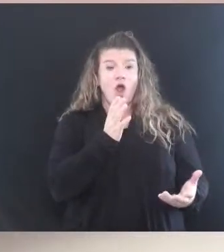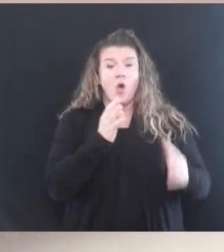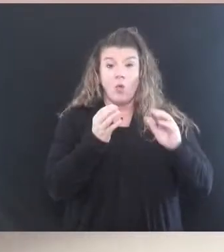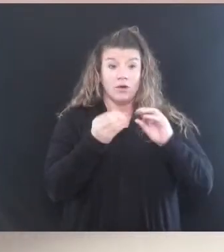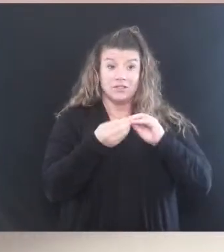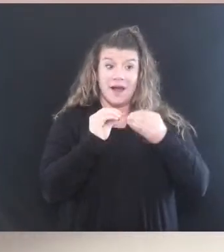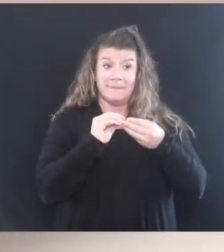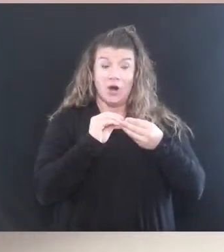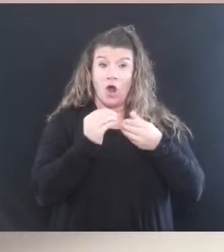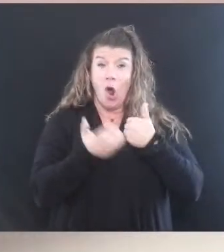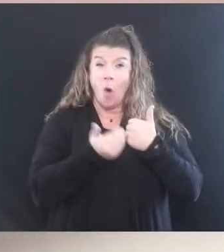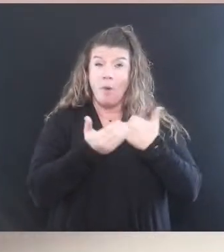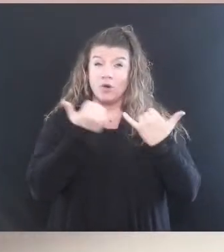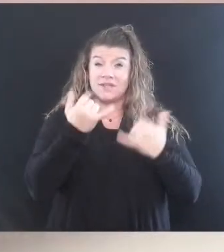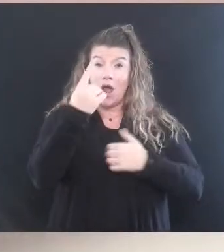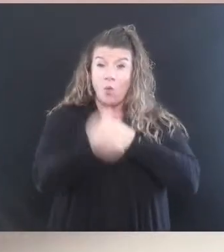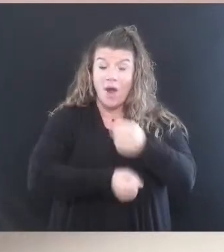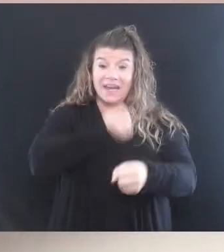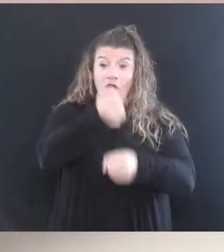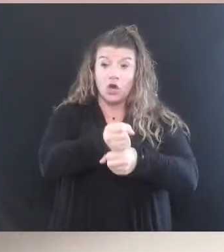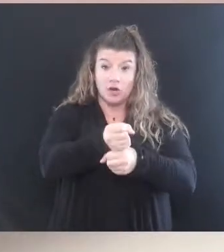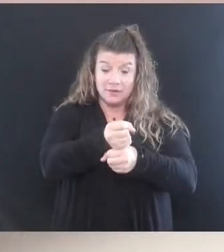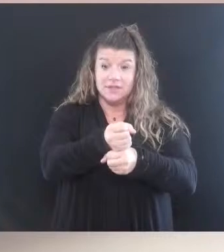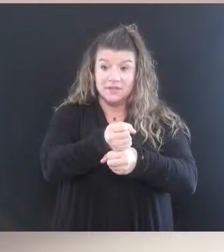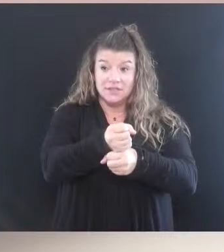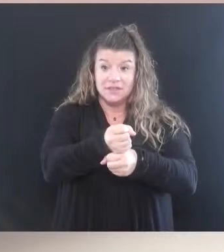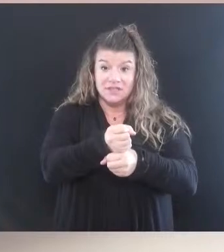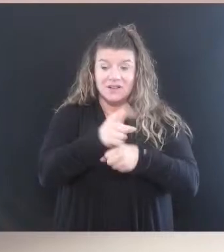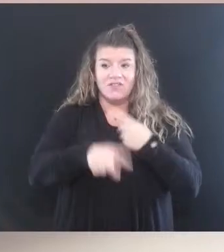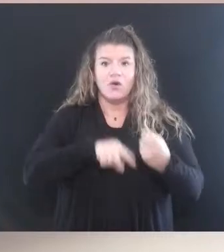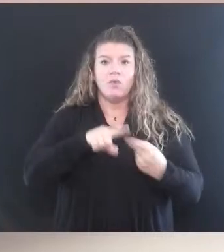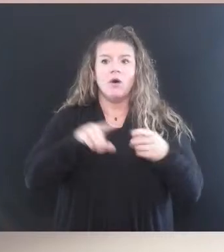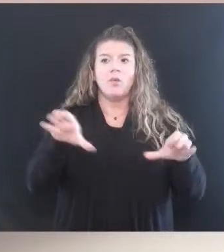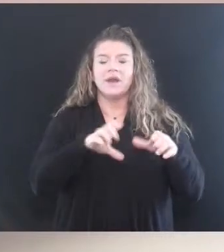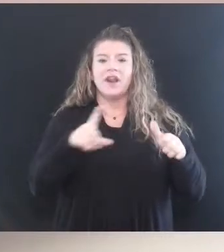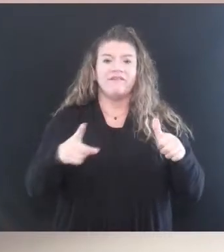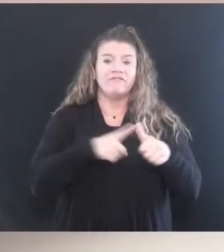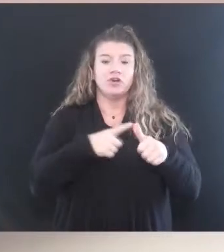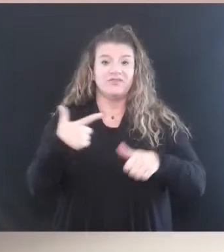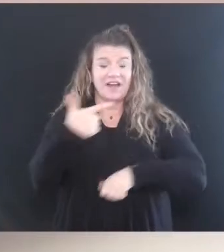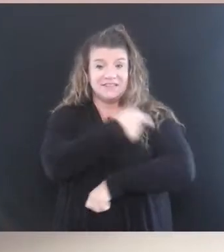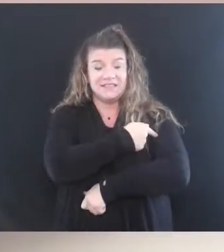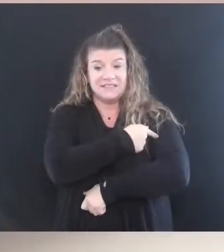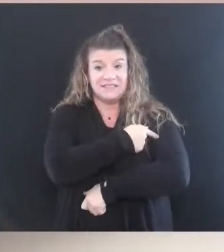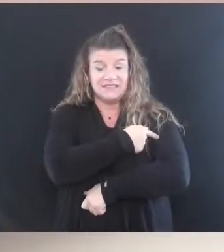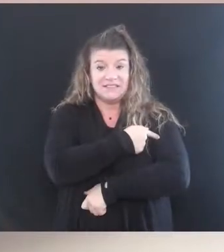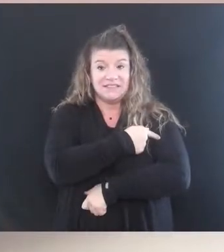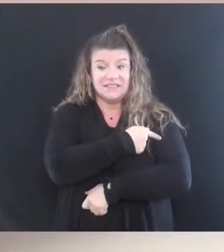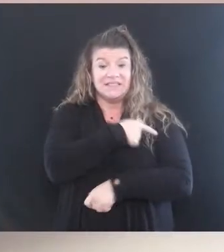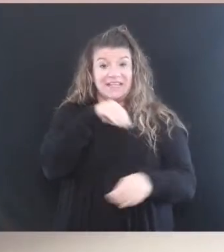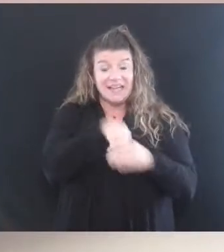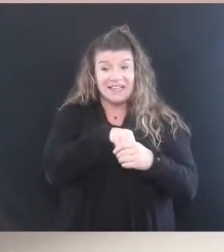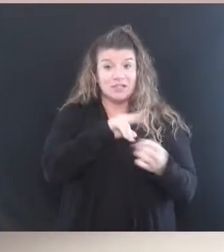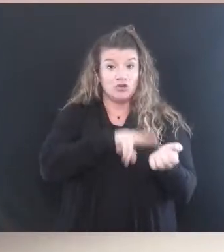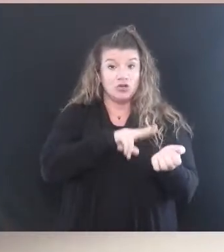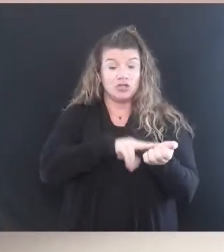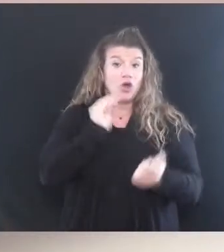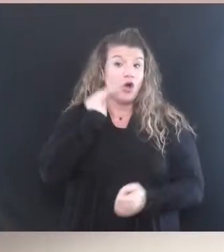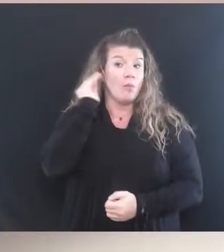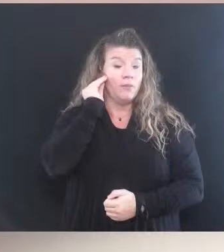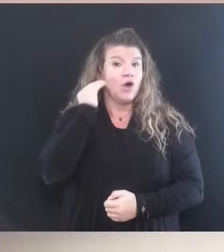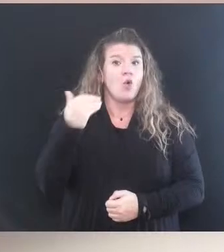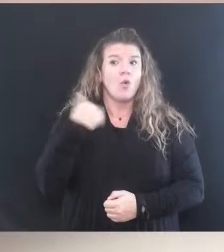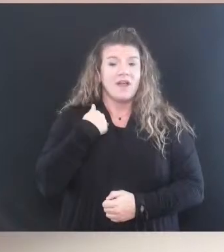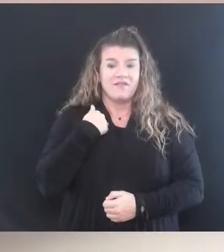months, almost a year into when we did our first vaccines in nursing homes. We've had a